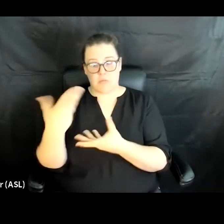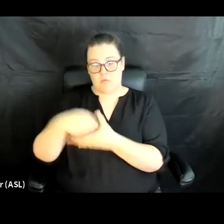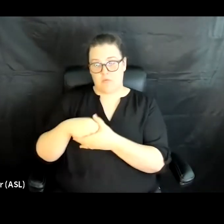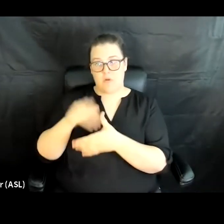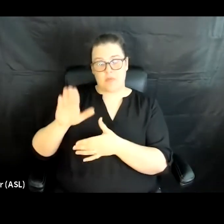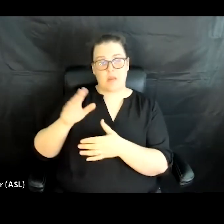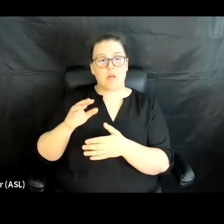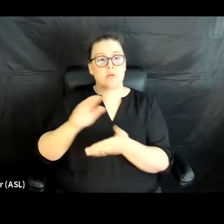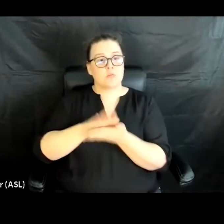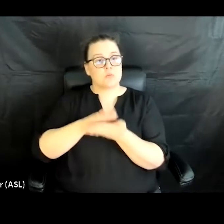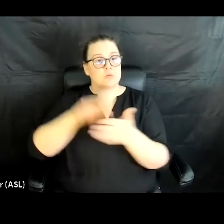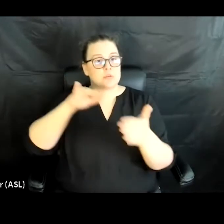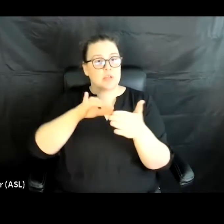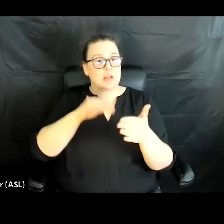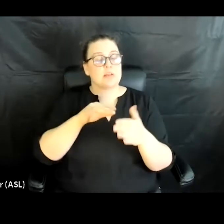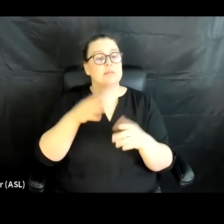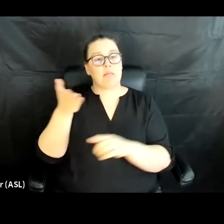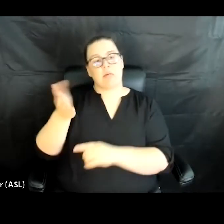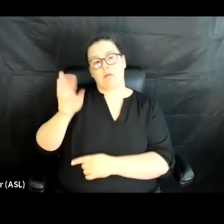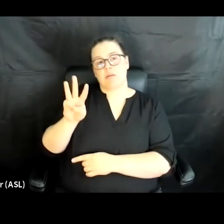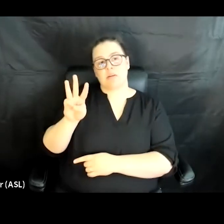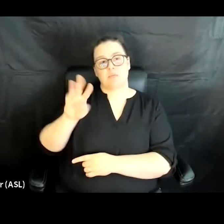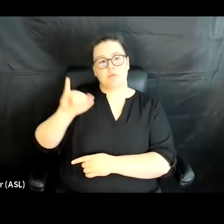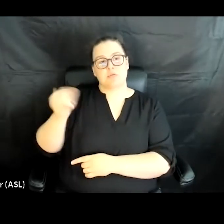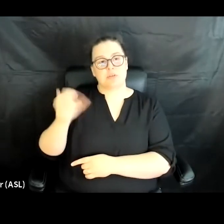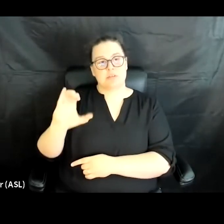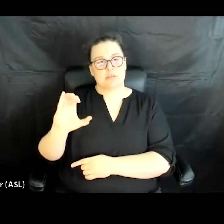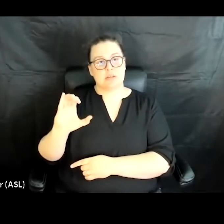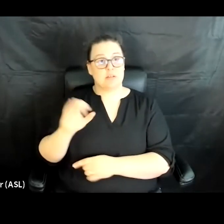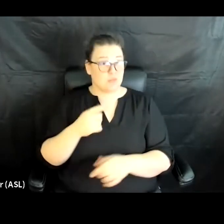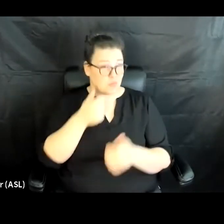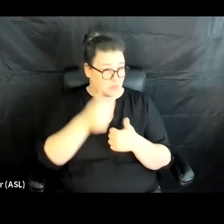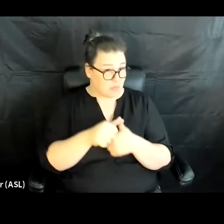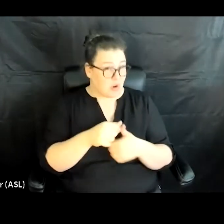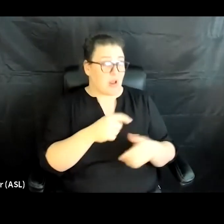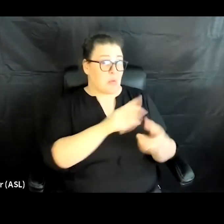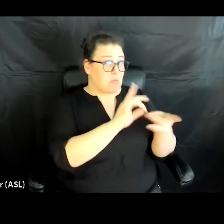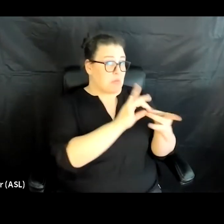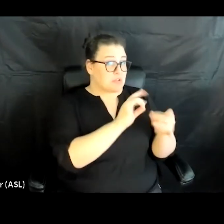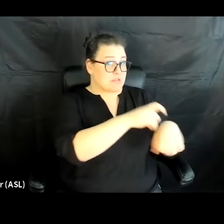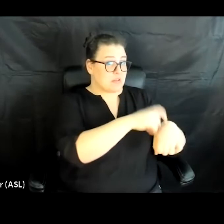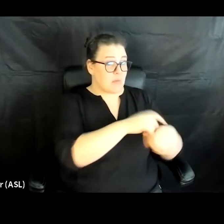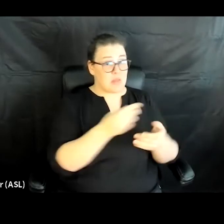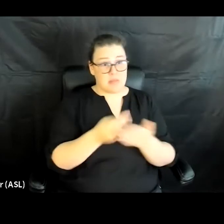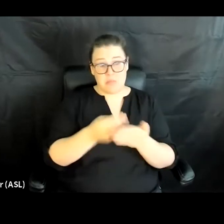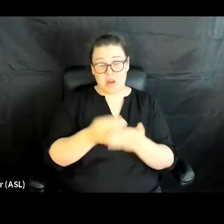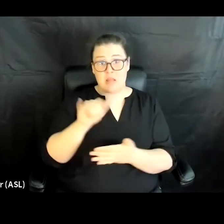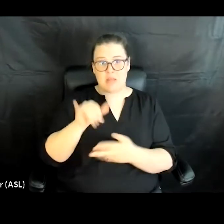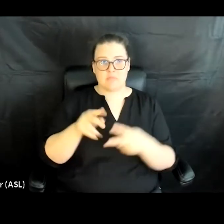at WJC. So if you recall, I mentioned both time and money was one of the challenges to folks